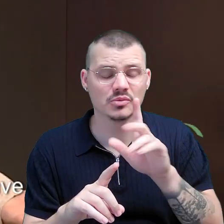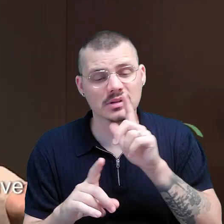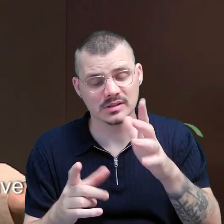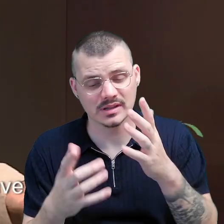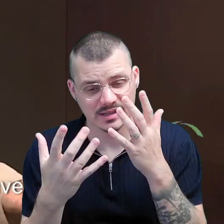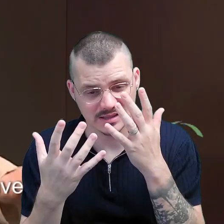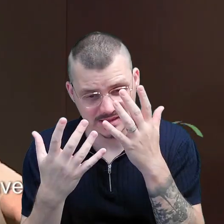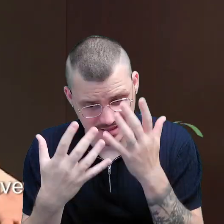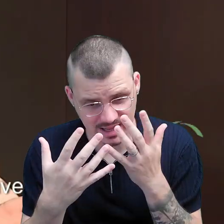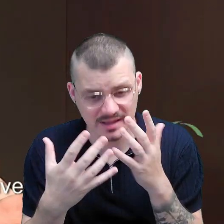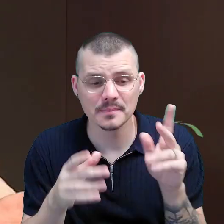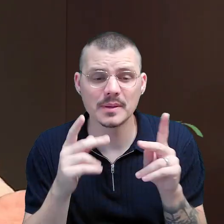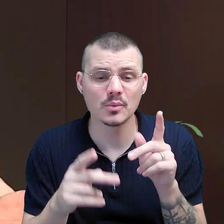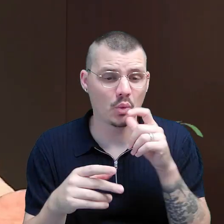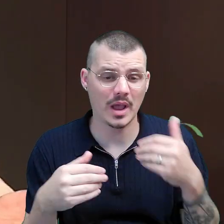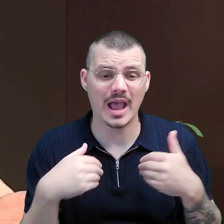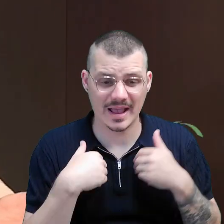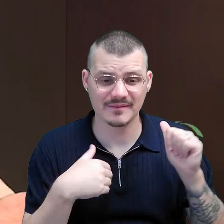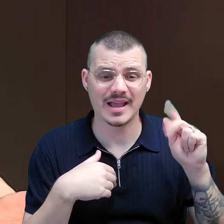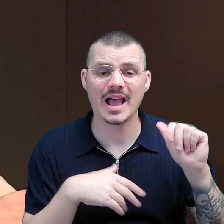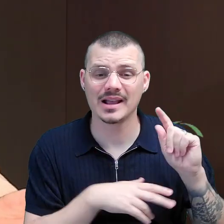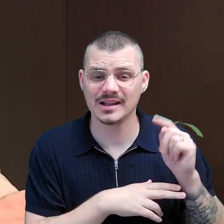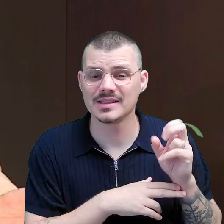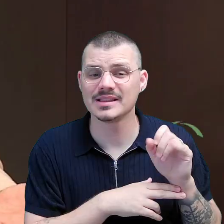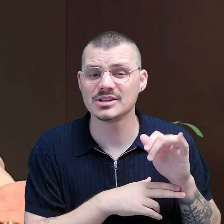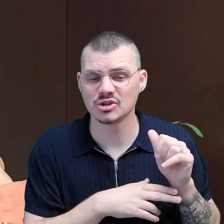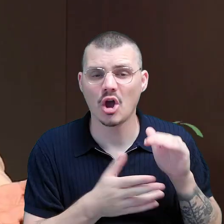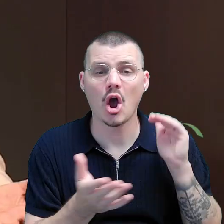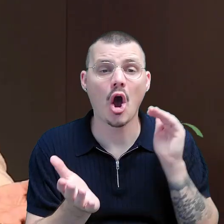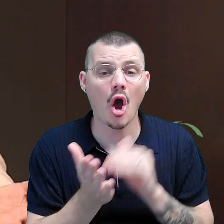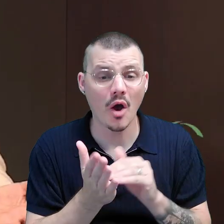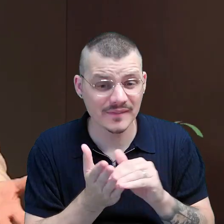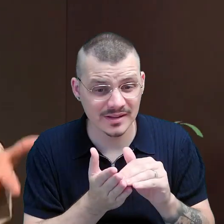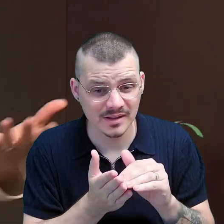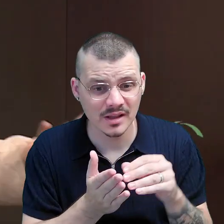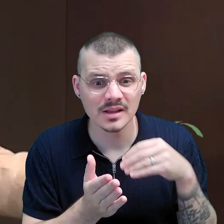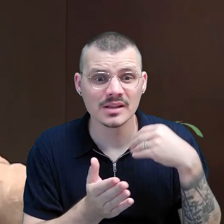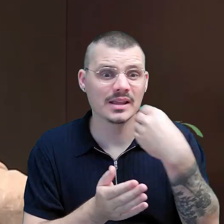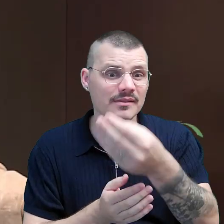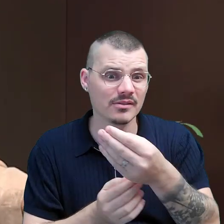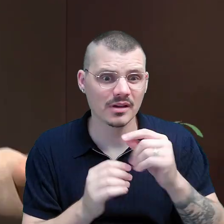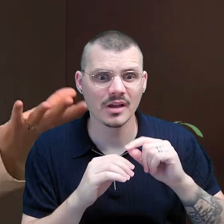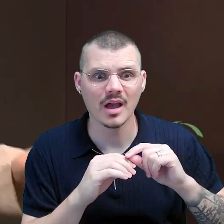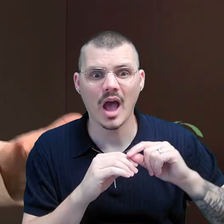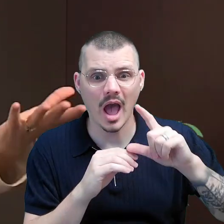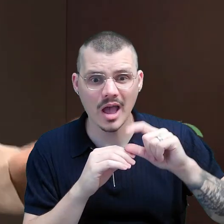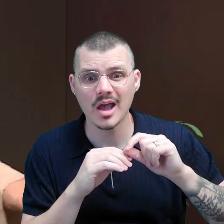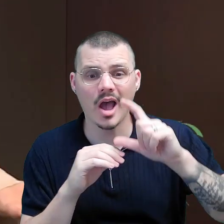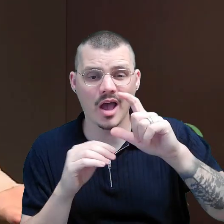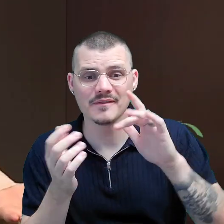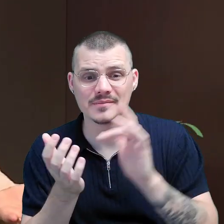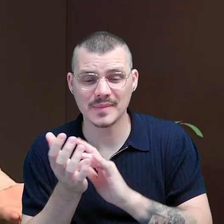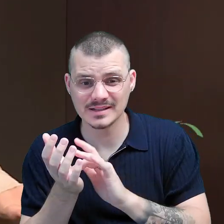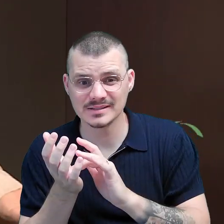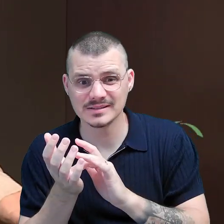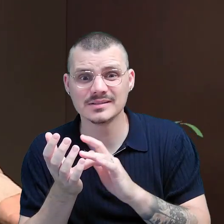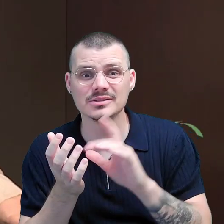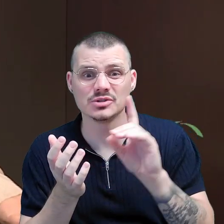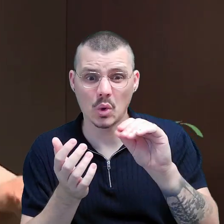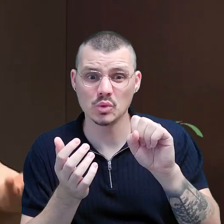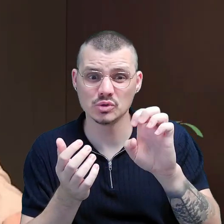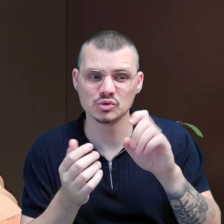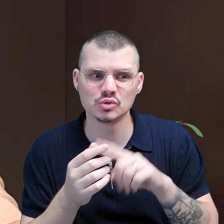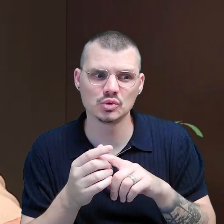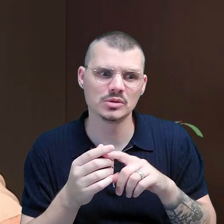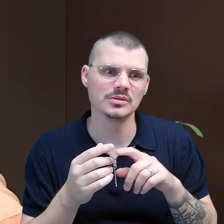sadness is people that have akathisia are often given higher doses of the medicine that's causing it